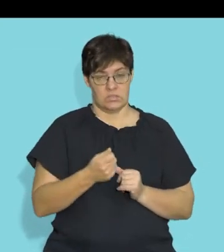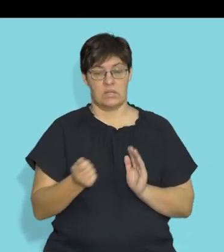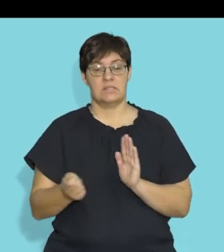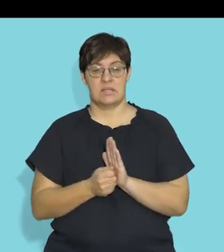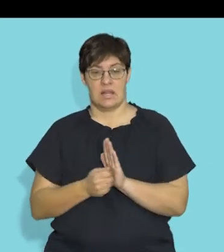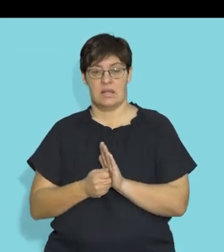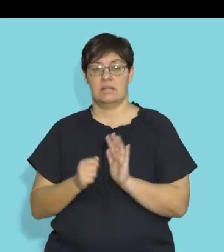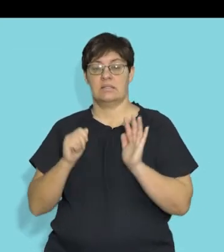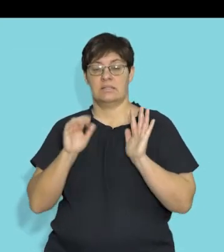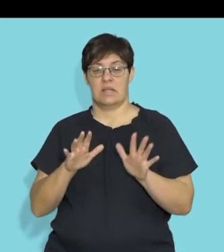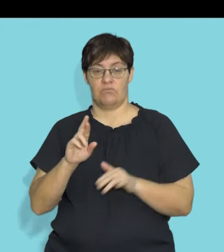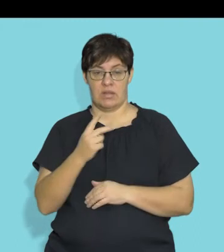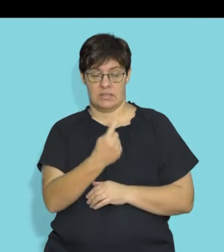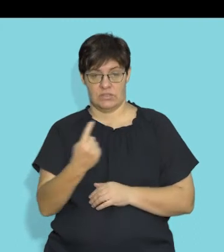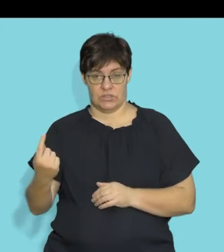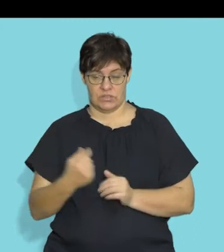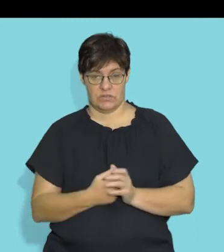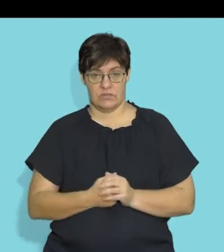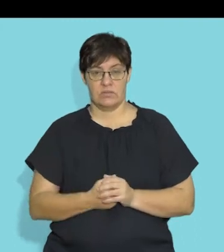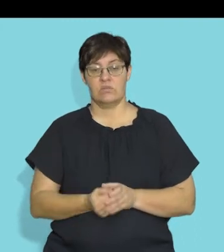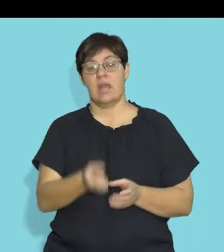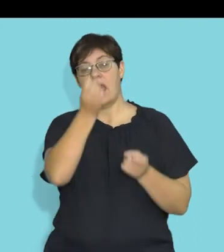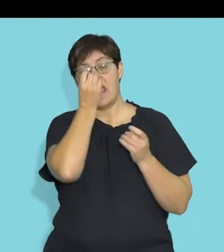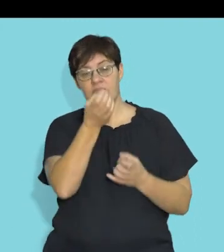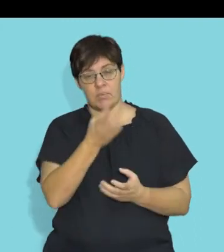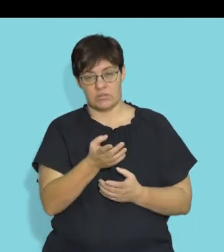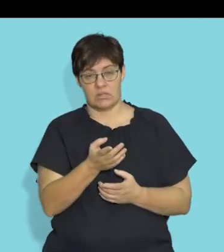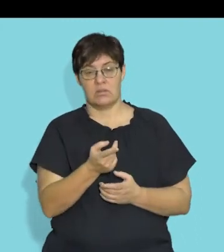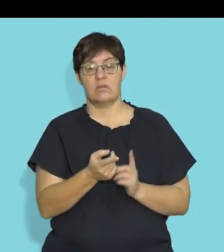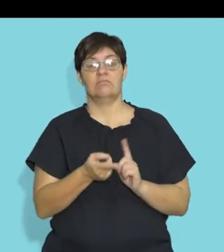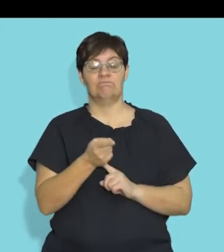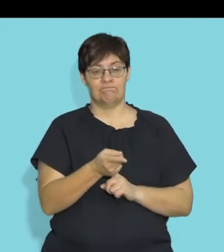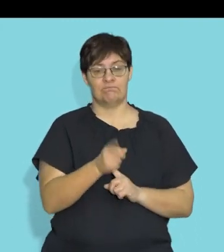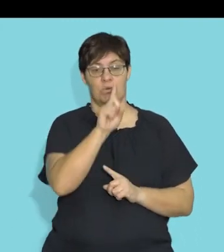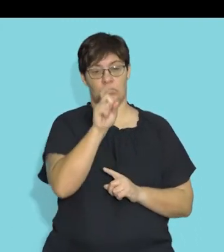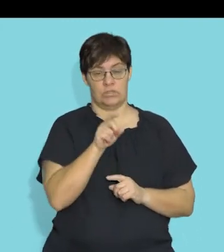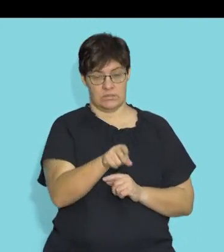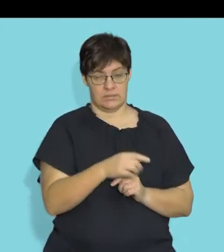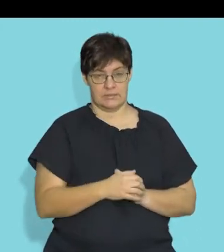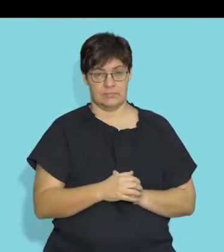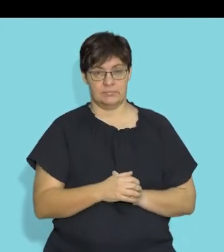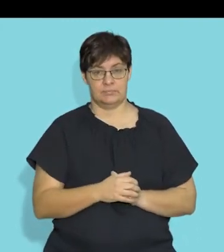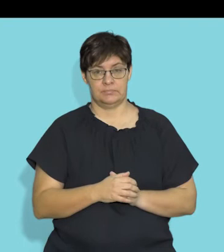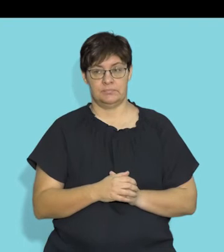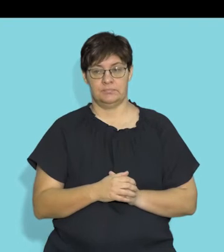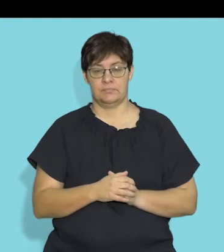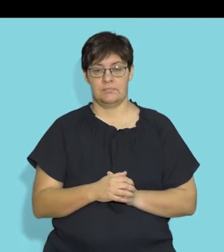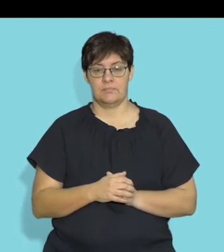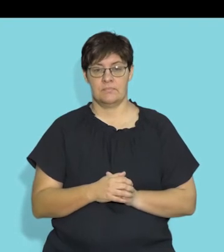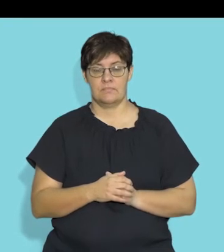cost and is sold at 10 Rand each. So that's information regarding the question.